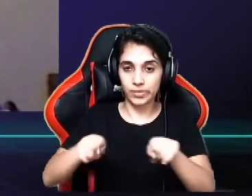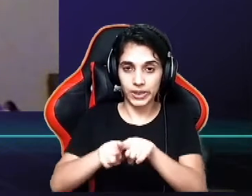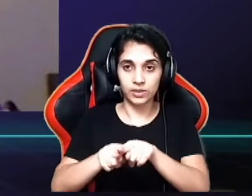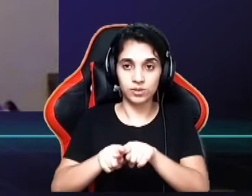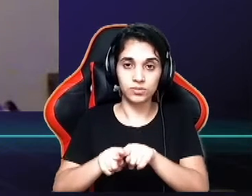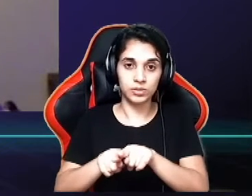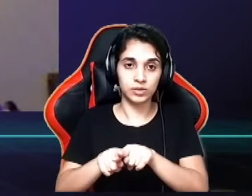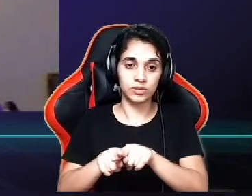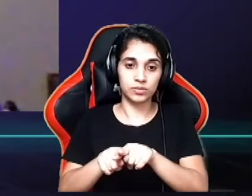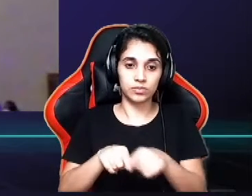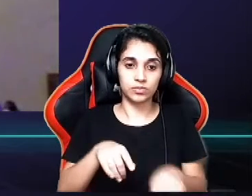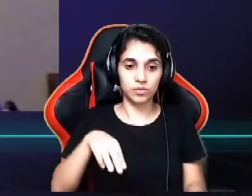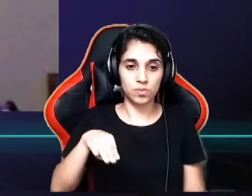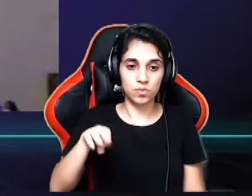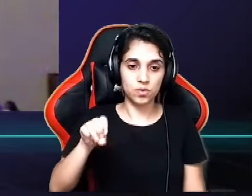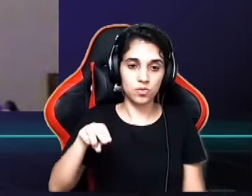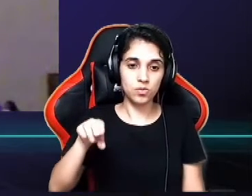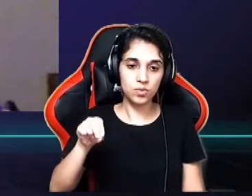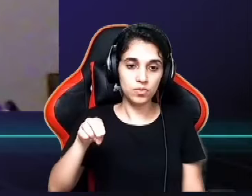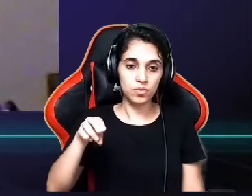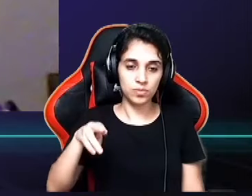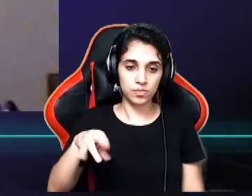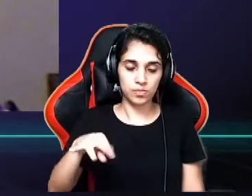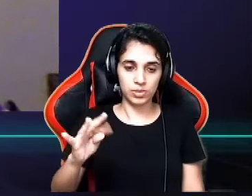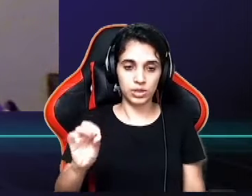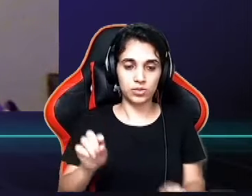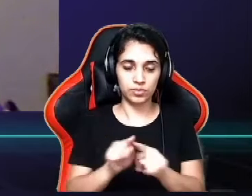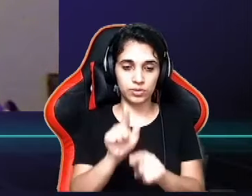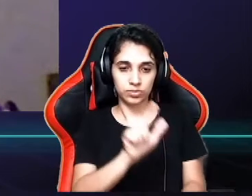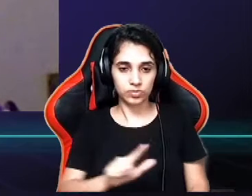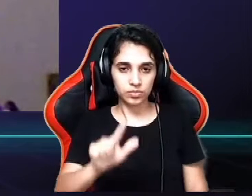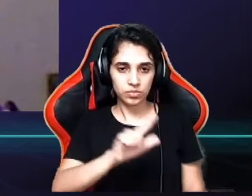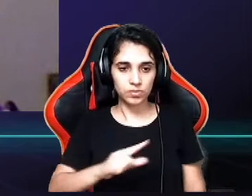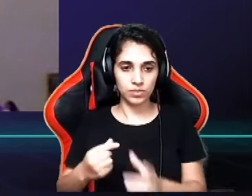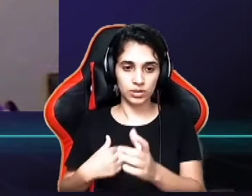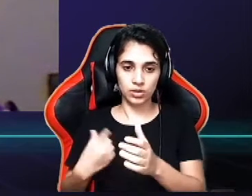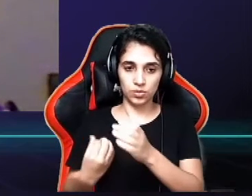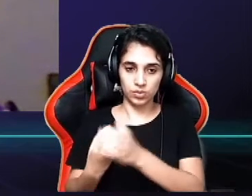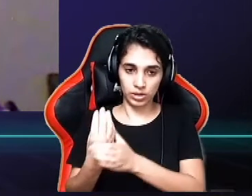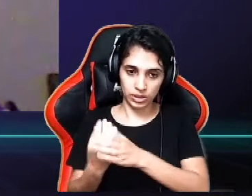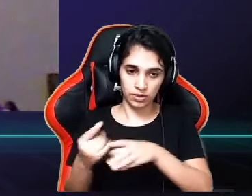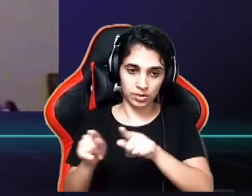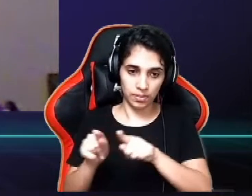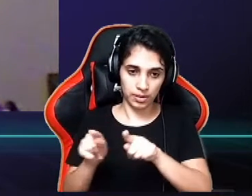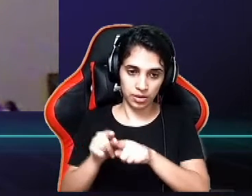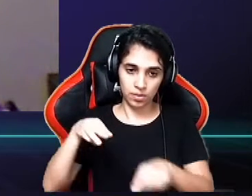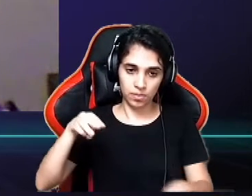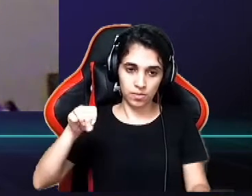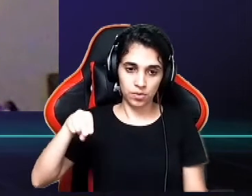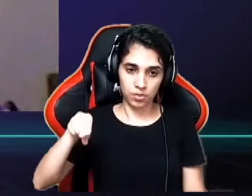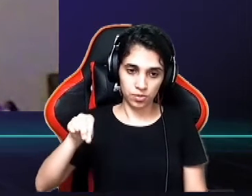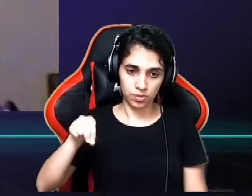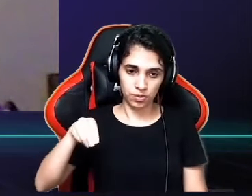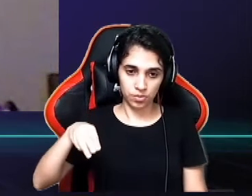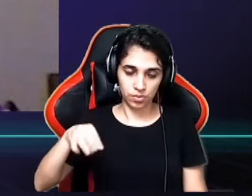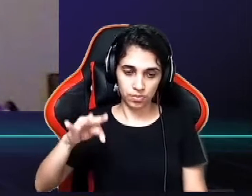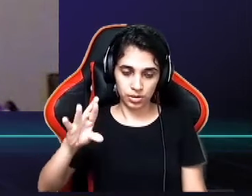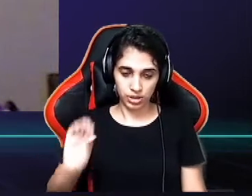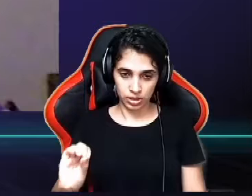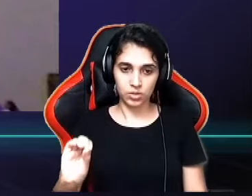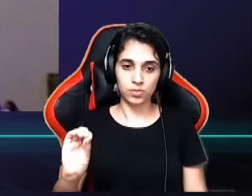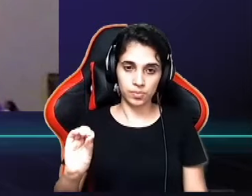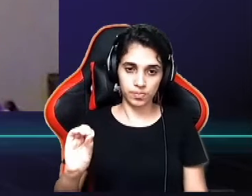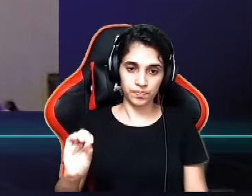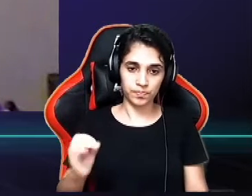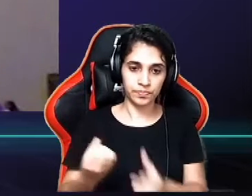our partnership, Monomyto and Loud. If you don't know me, I'm Rafael, one of the co-founders of Monomyto. I've been working